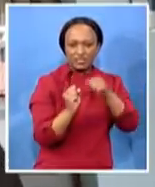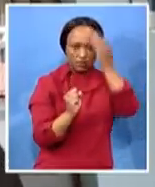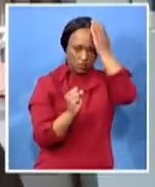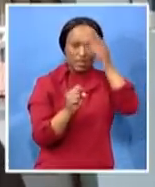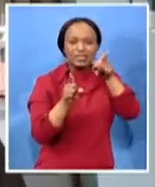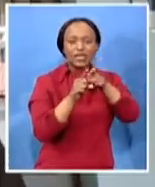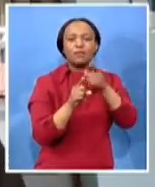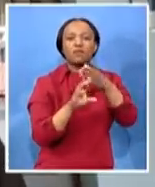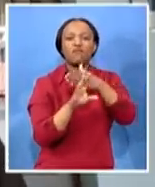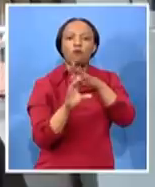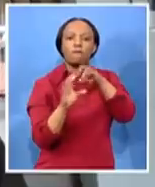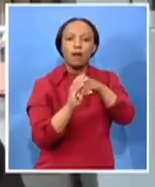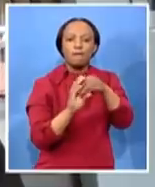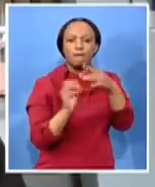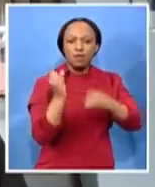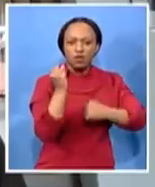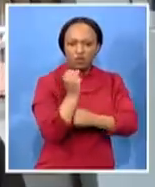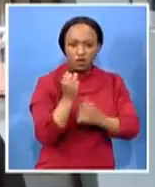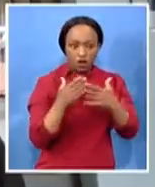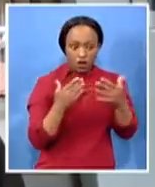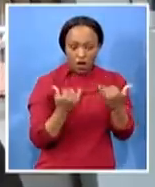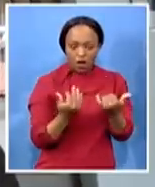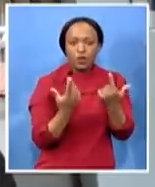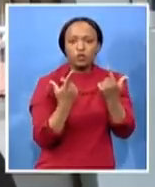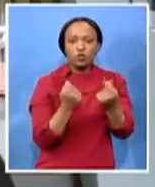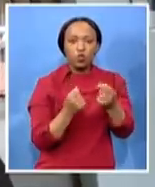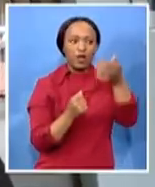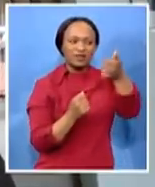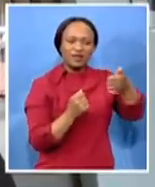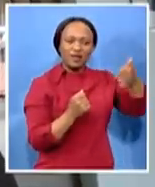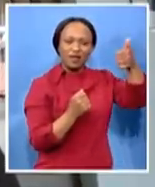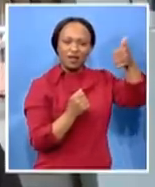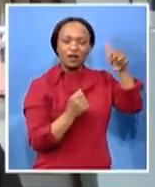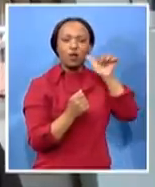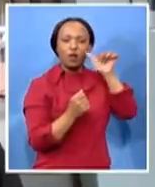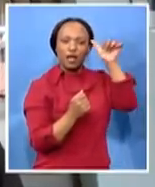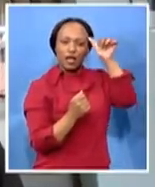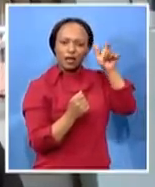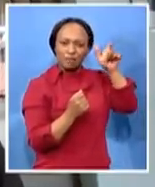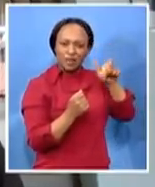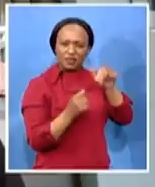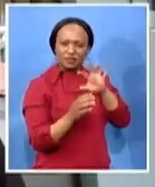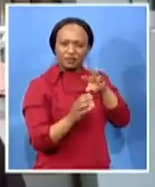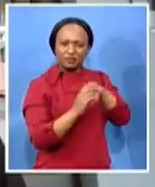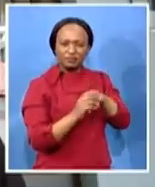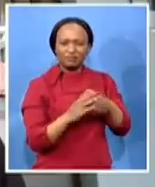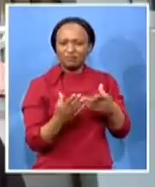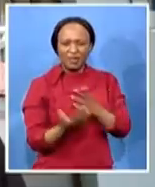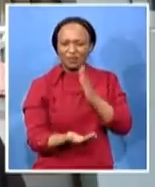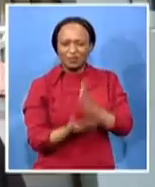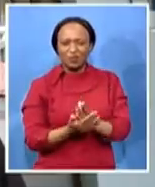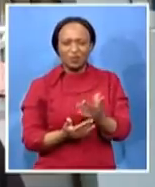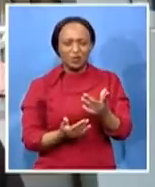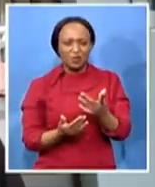now as an elder. Surely, I'm no longer sure that he carries that authority that one can